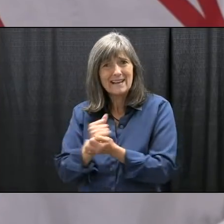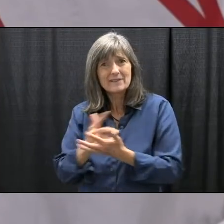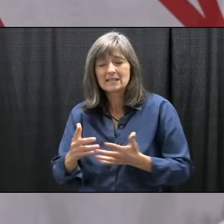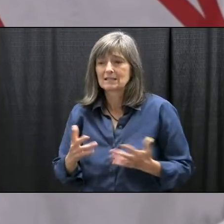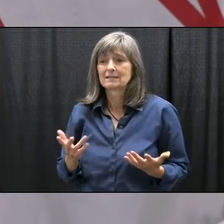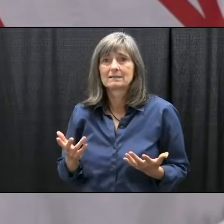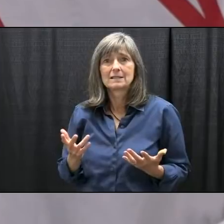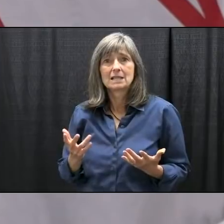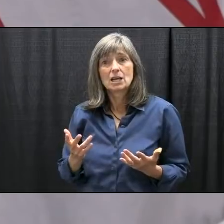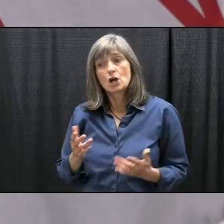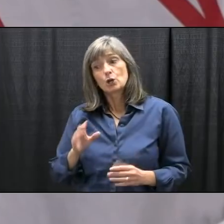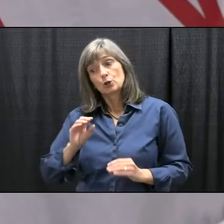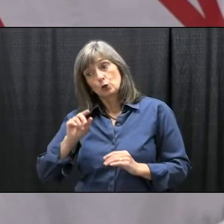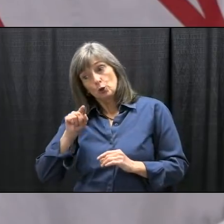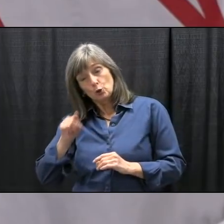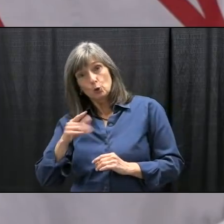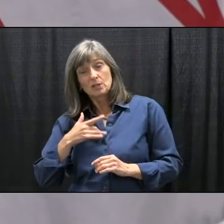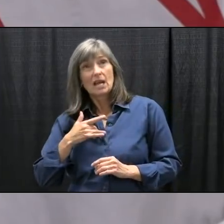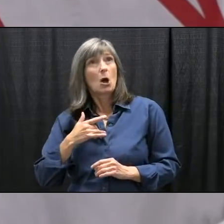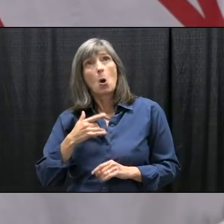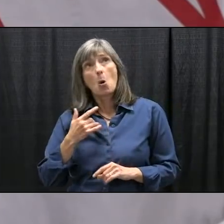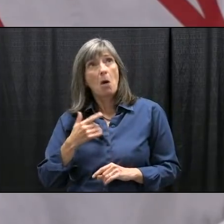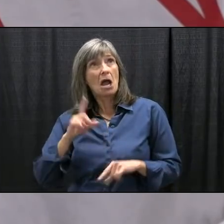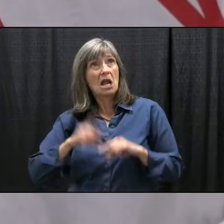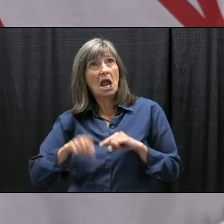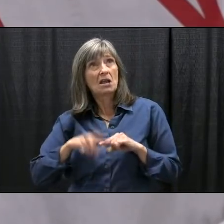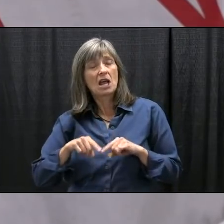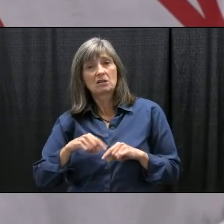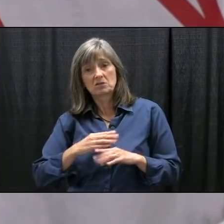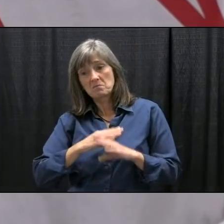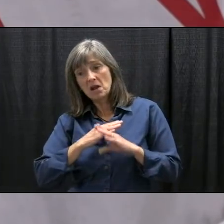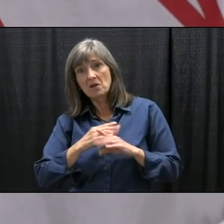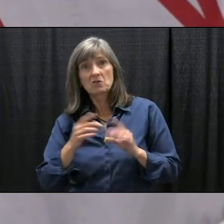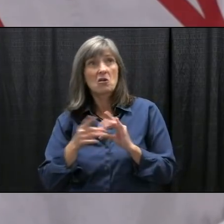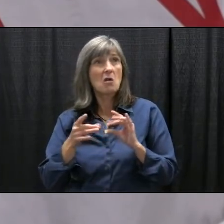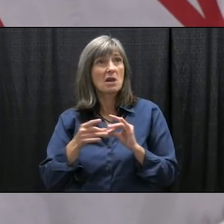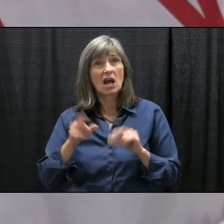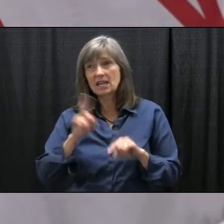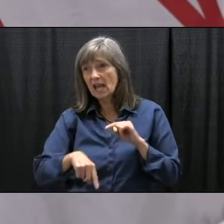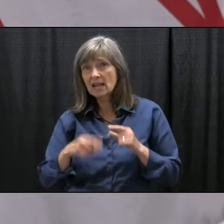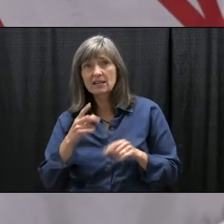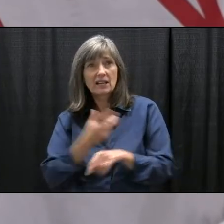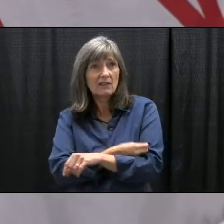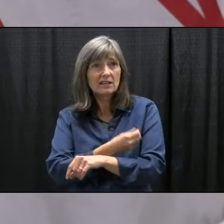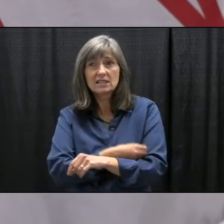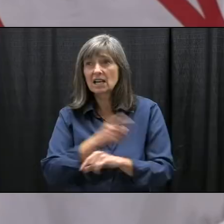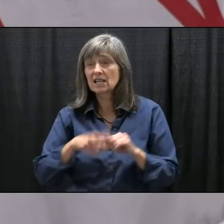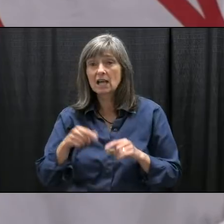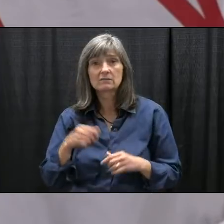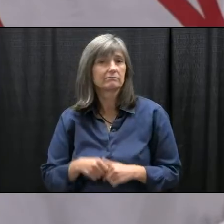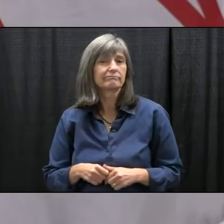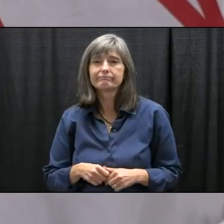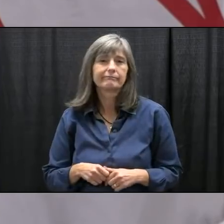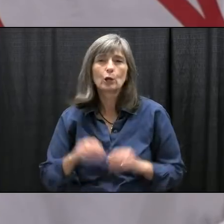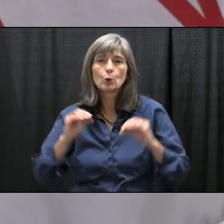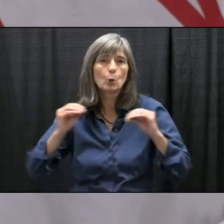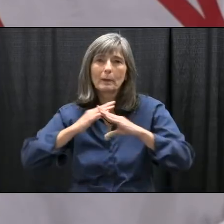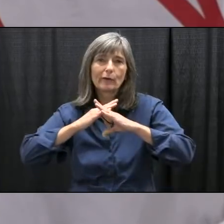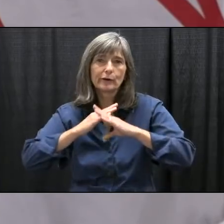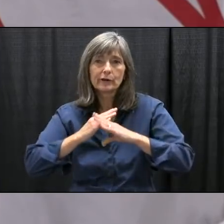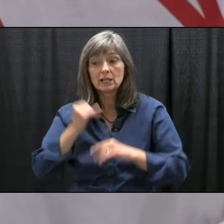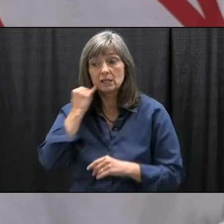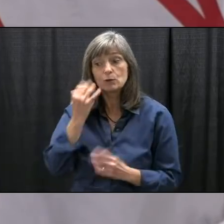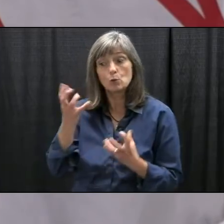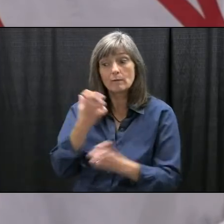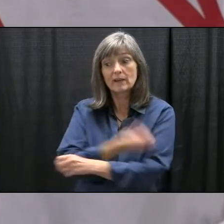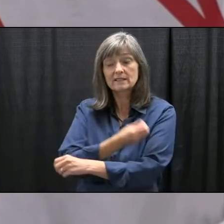no practical barrier, despite a lot of the comments that you hear, to anybody who wants a vaccine to get it.